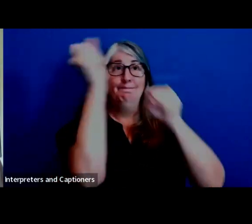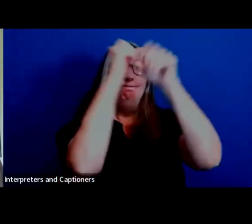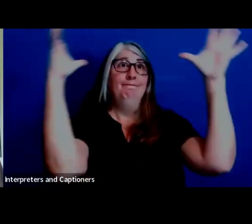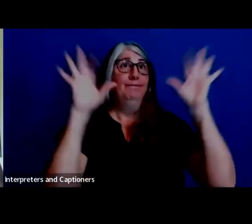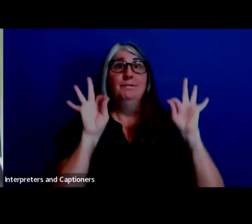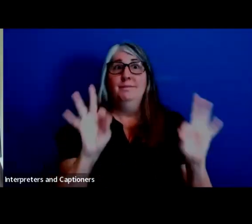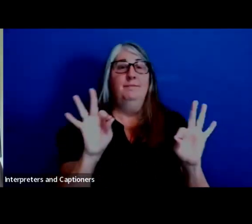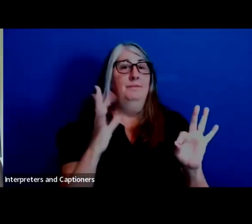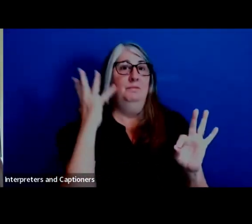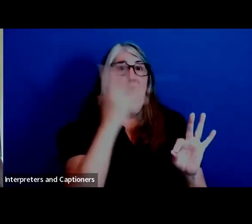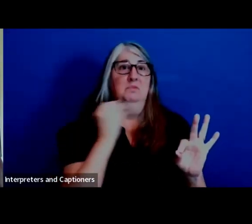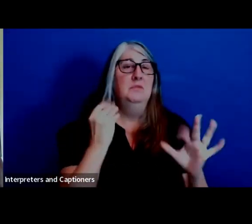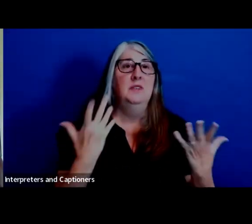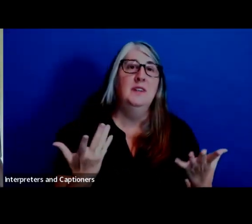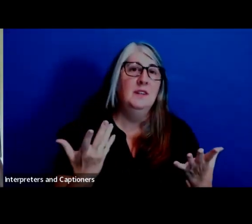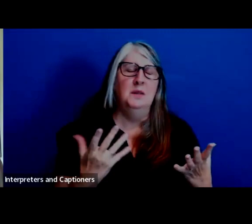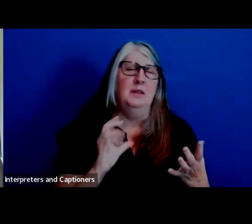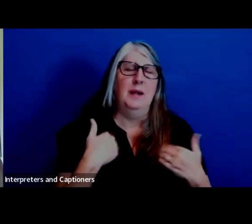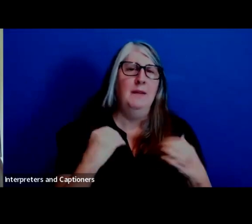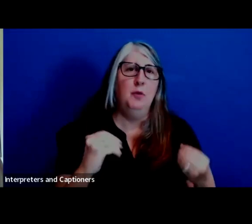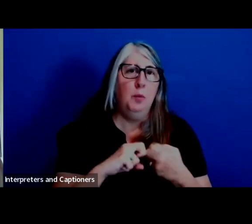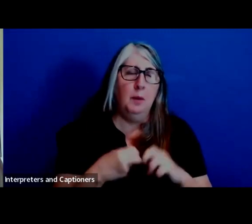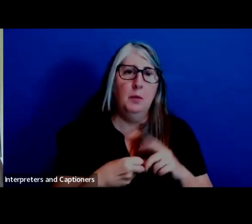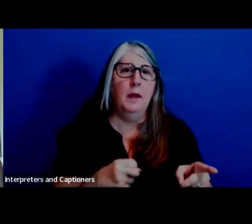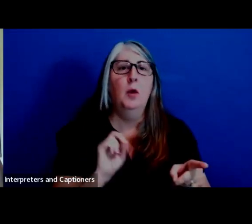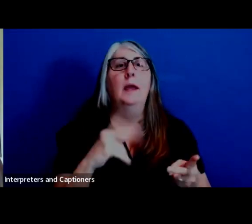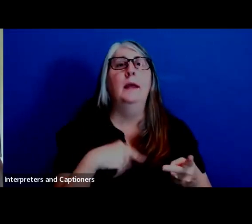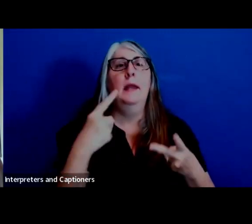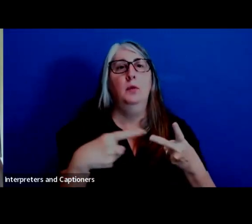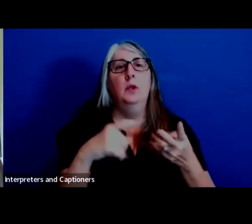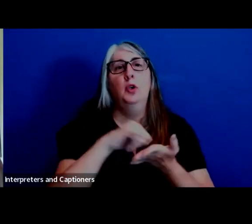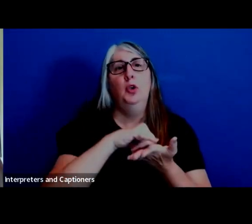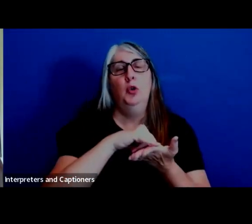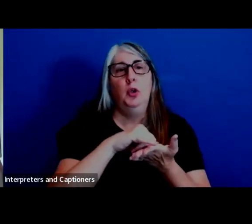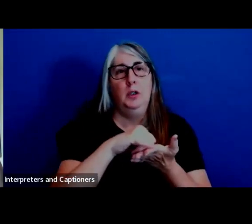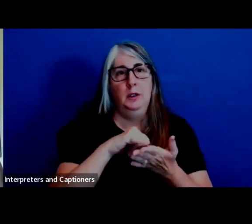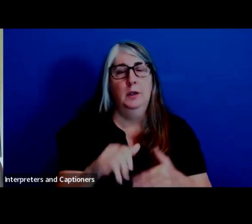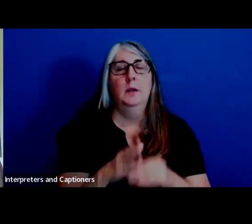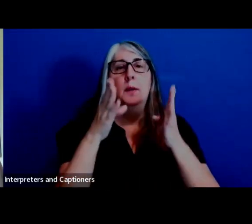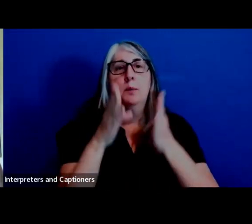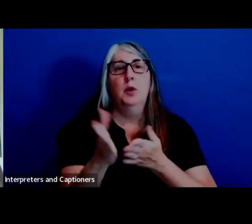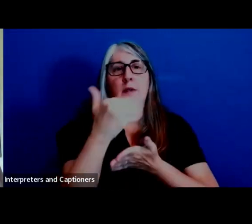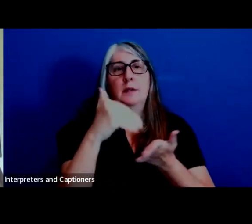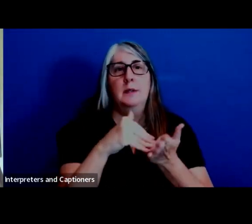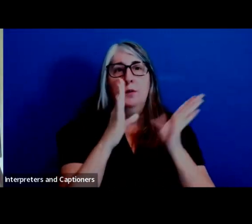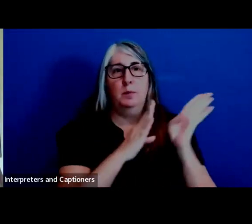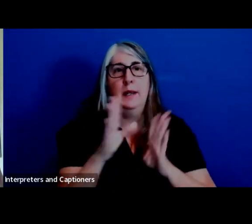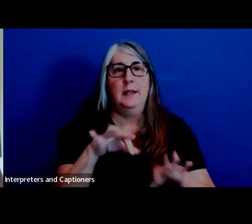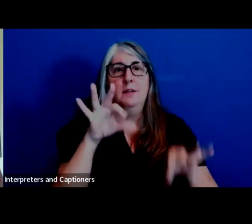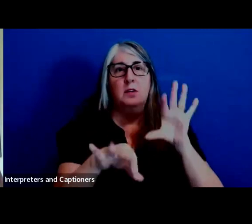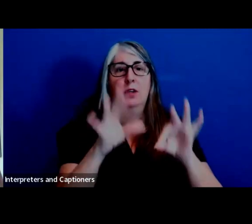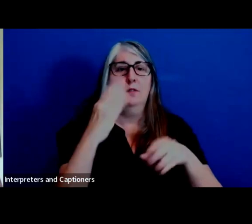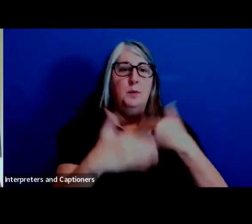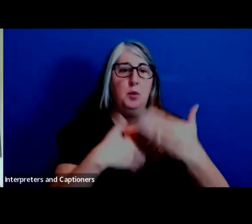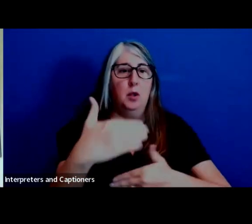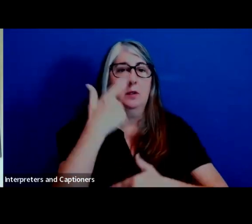problem with that. Let's go to the next one. This is from the New York State Government. Person-centered planning is a discovery process used to search out